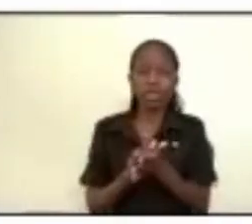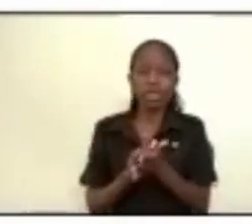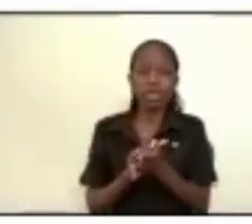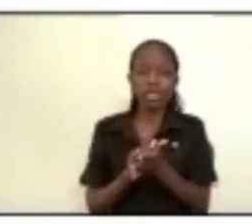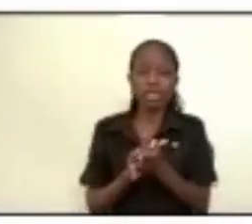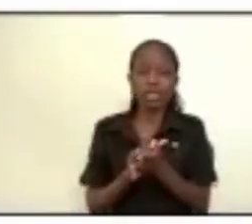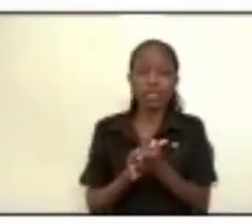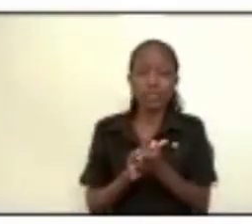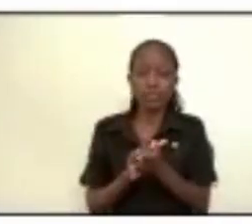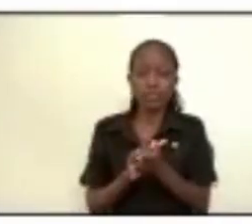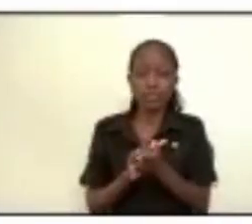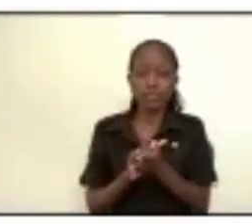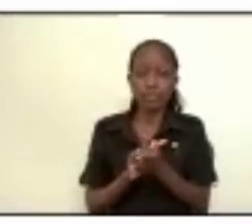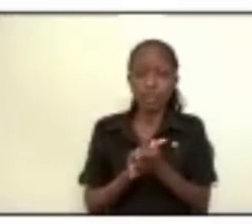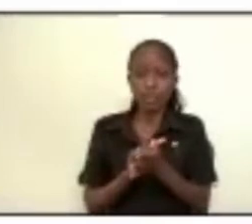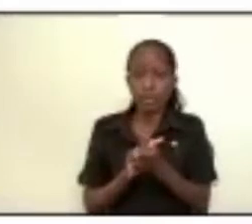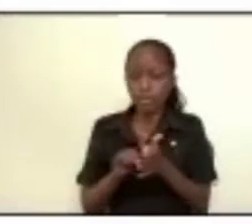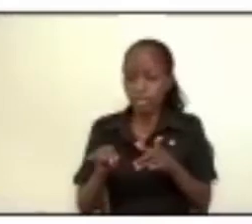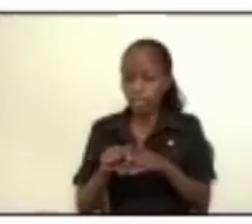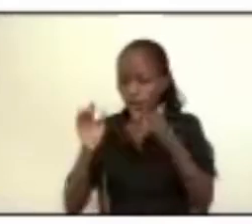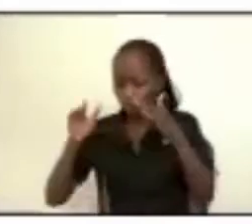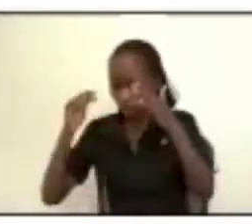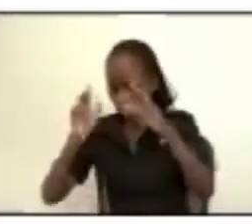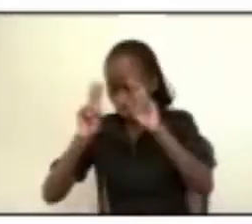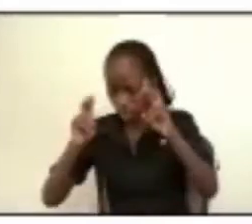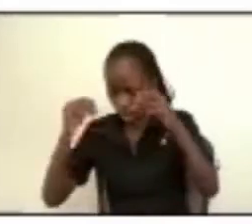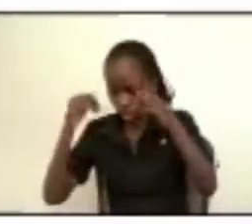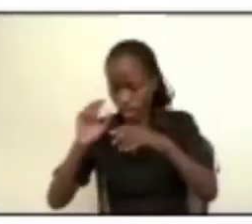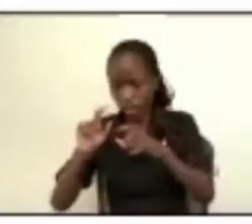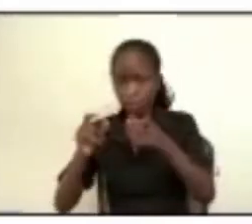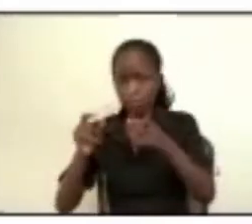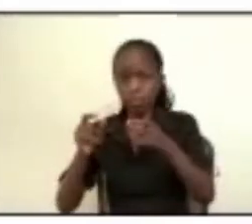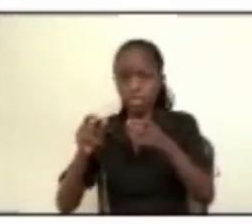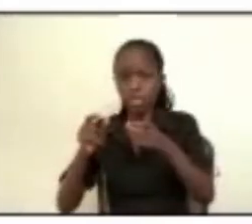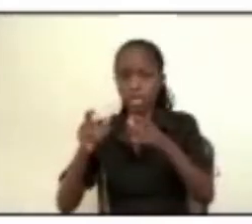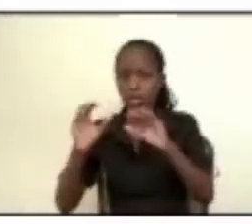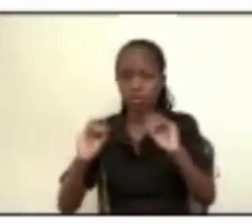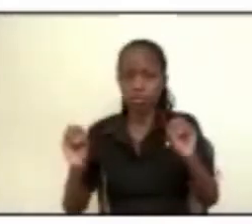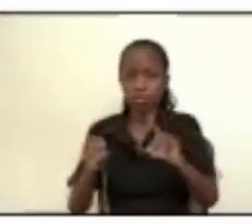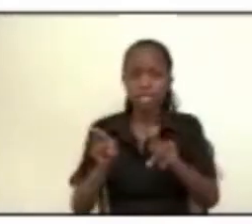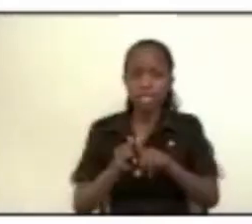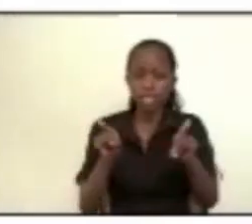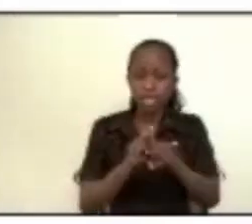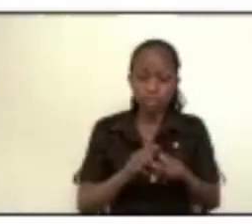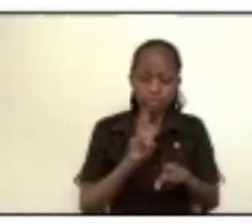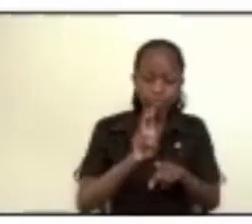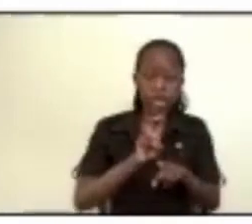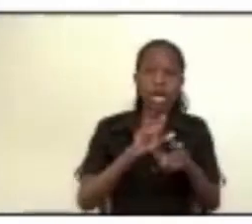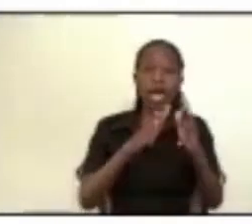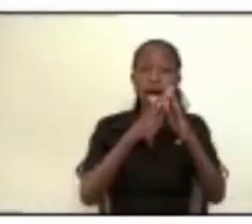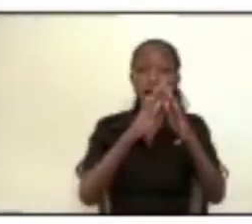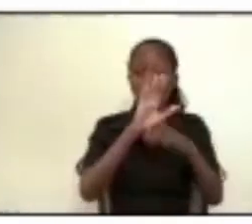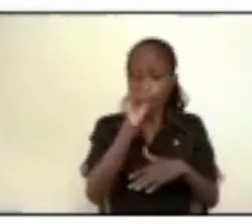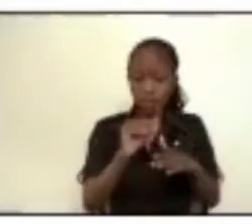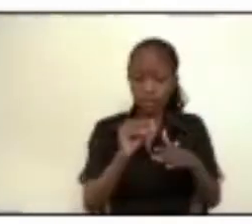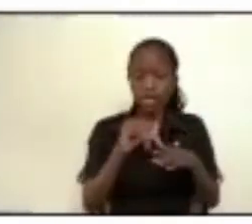international media houses. They also studied African media, and they also looked at digital stories and